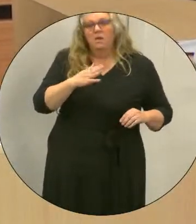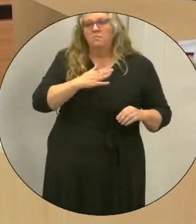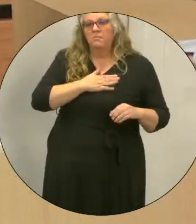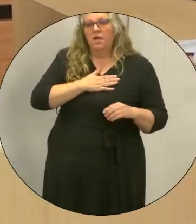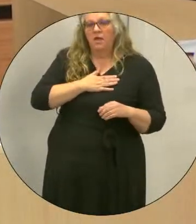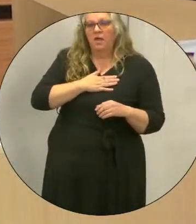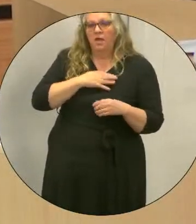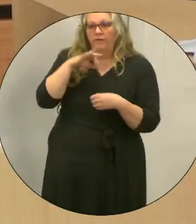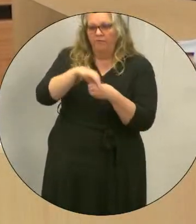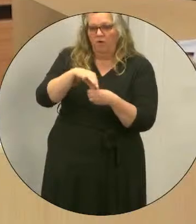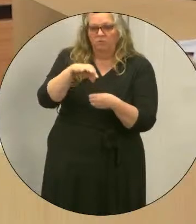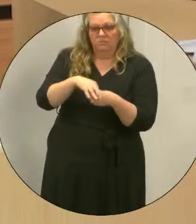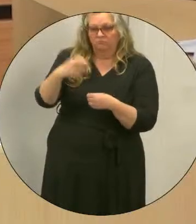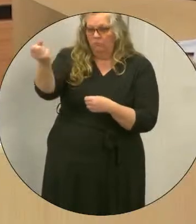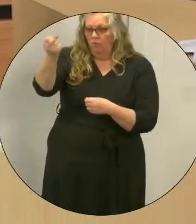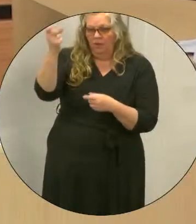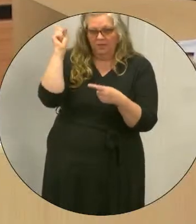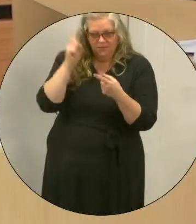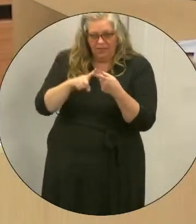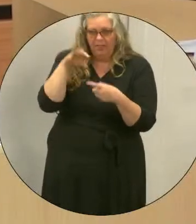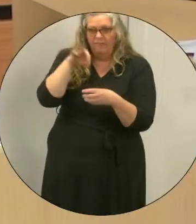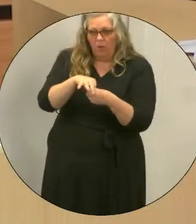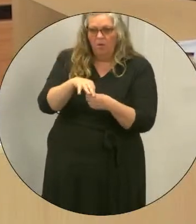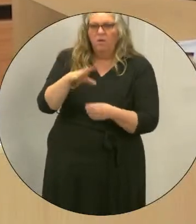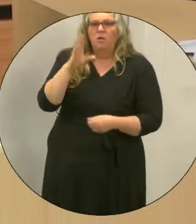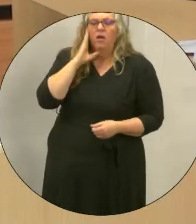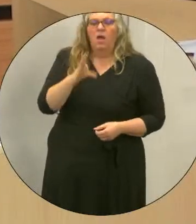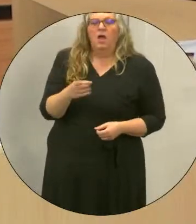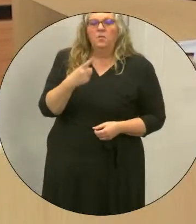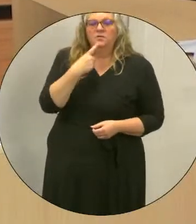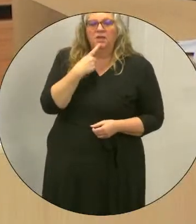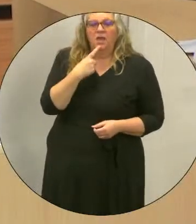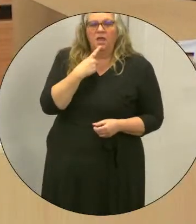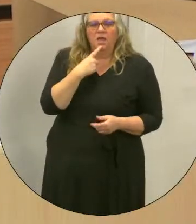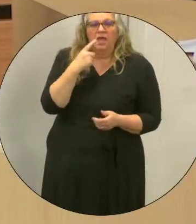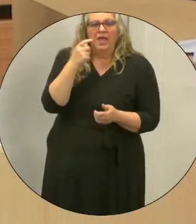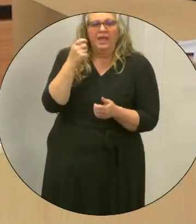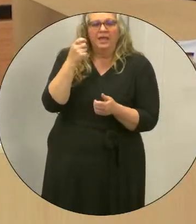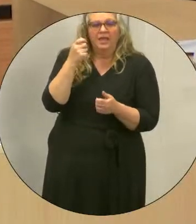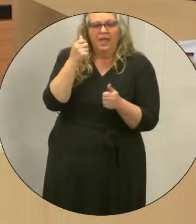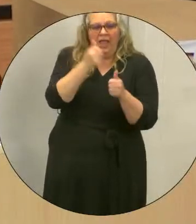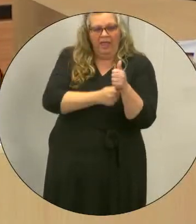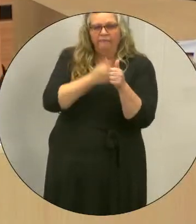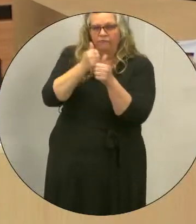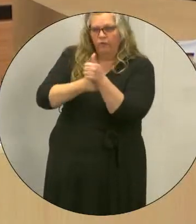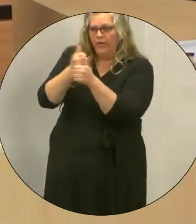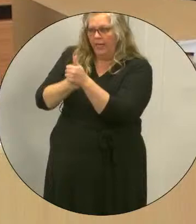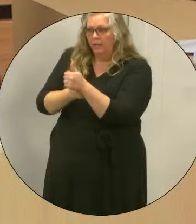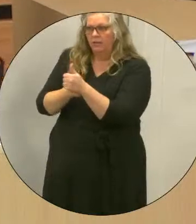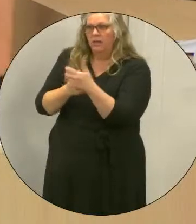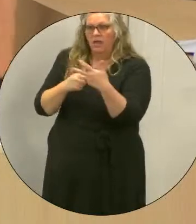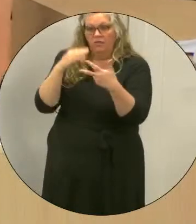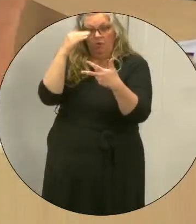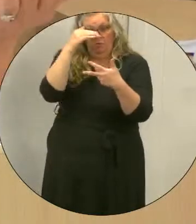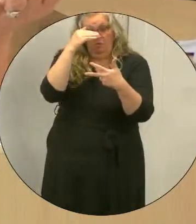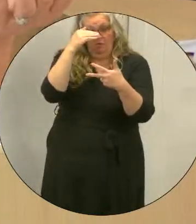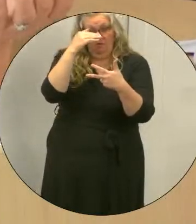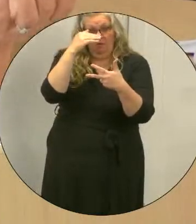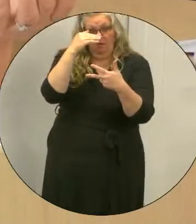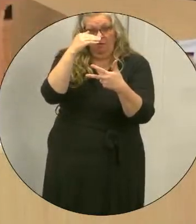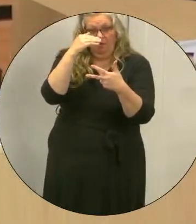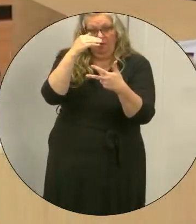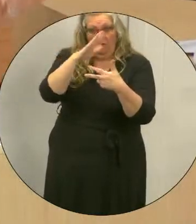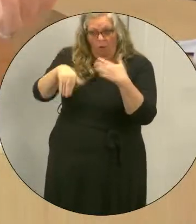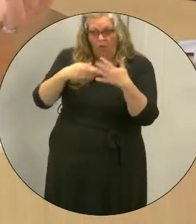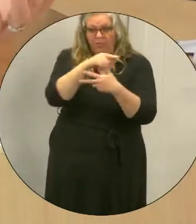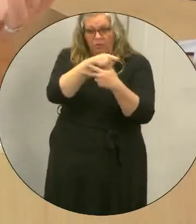I vote tonight, and I will say that every single one of them deserves to have a voice